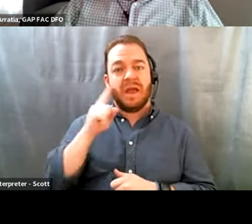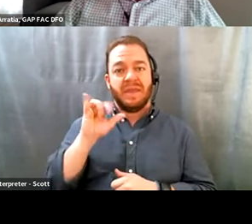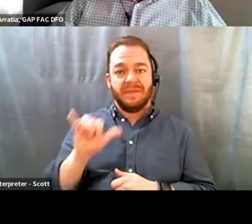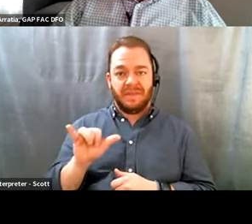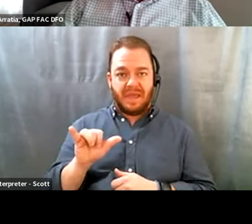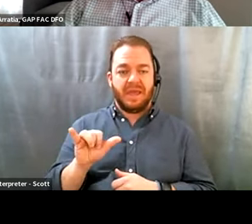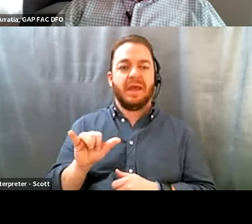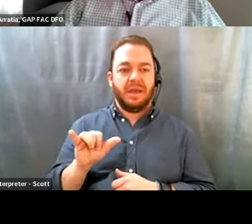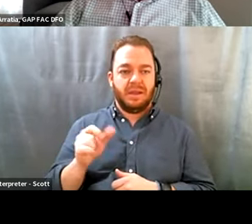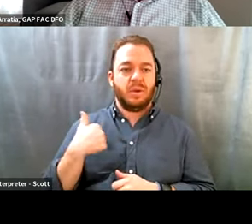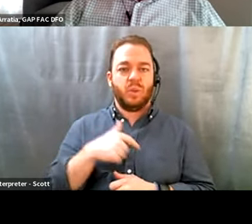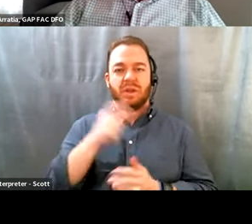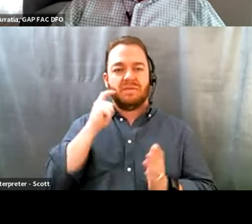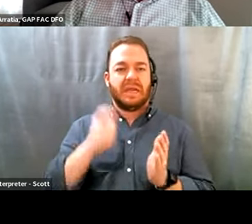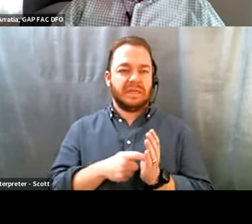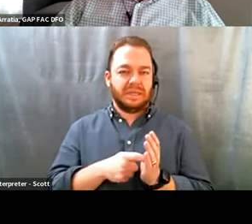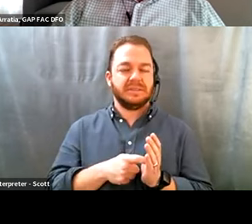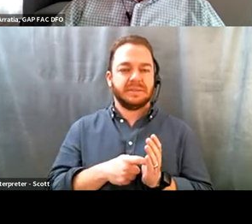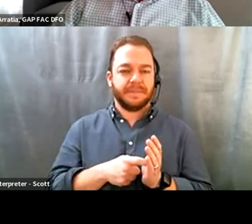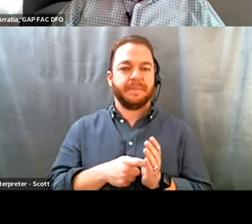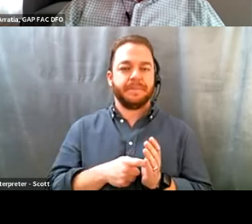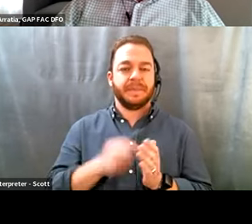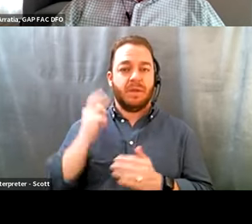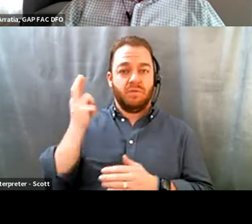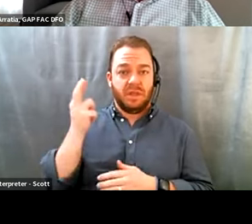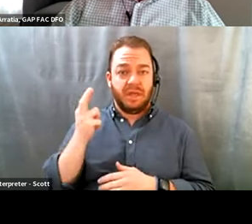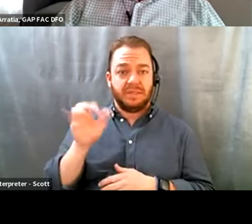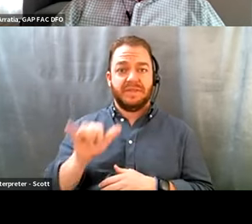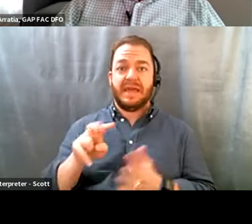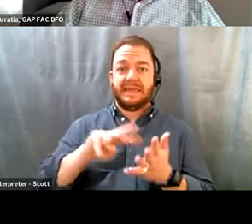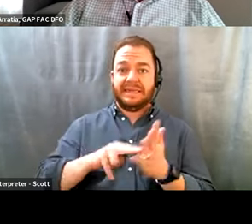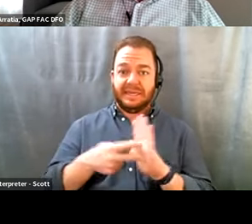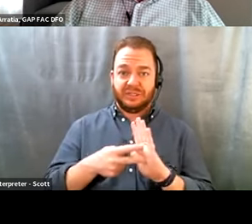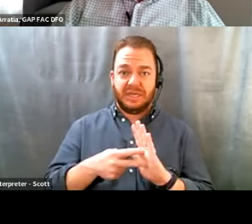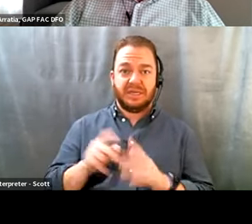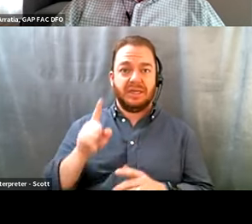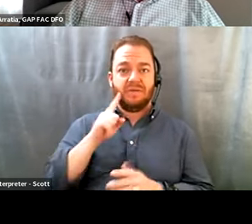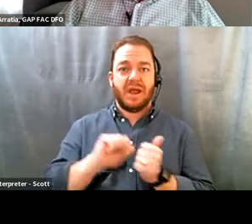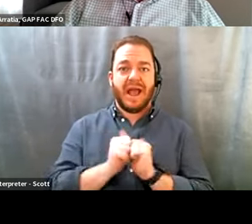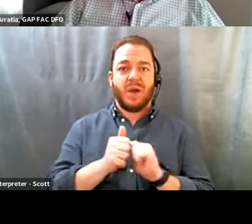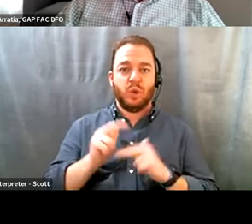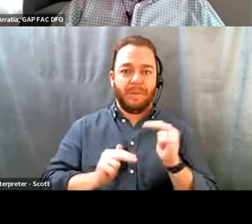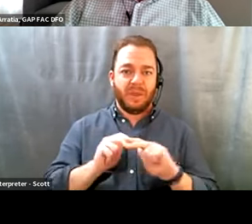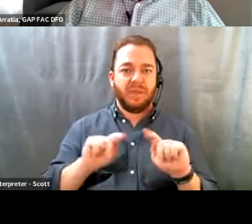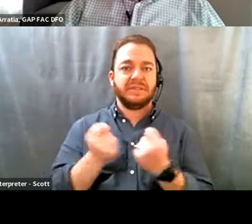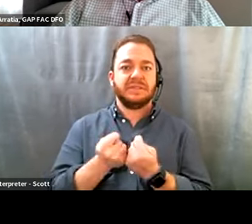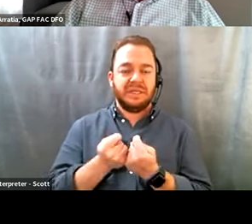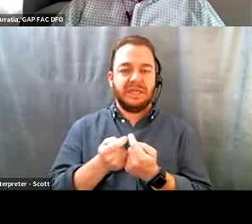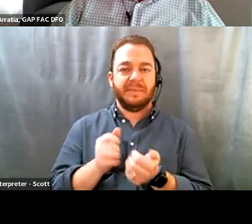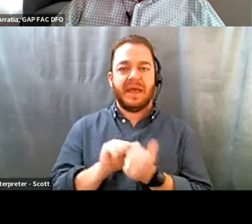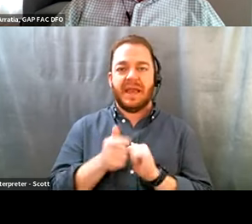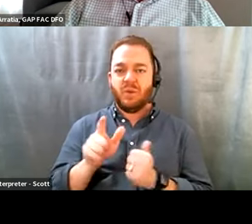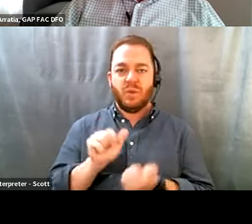something that we've recognized and realized, again, that intentionality in terms of how you build your team and how you go